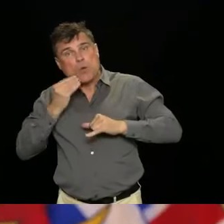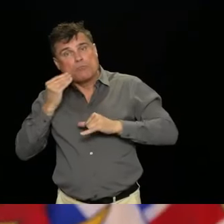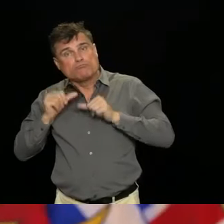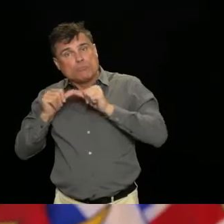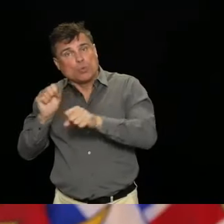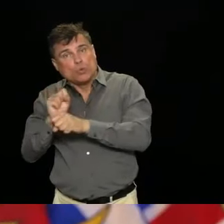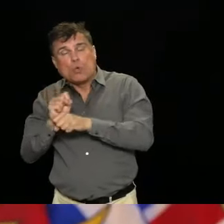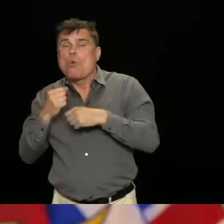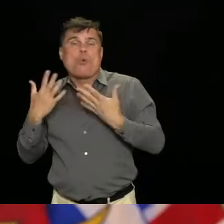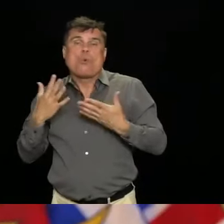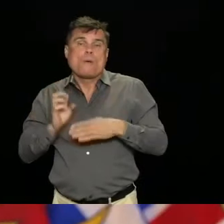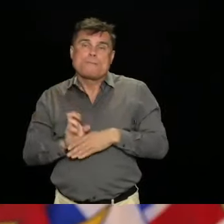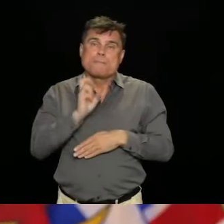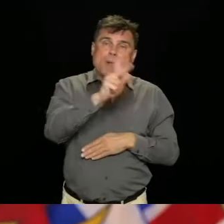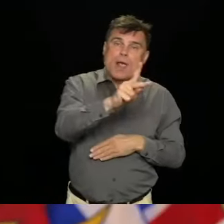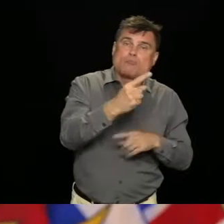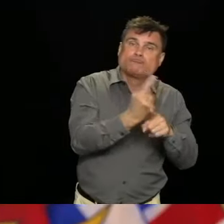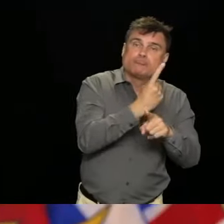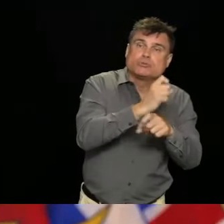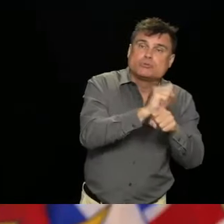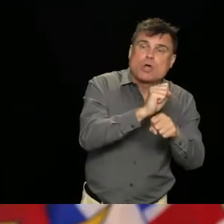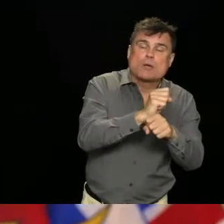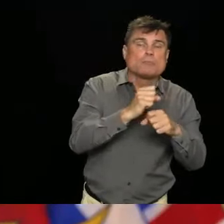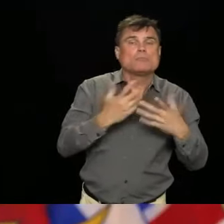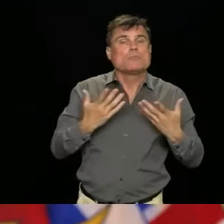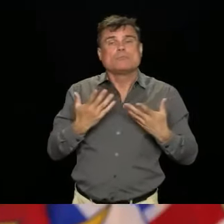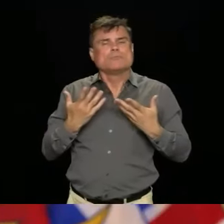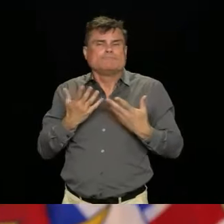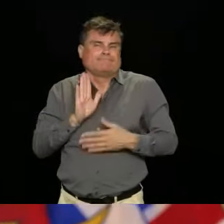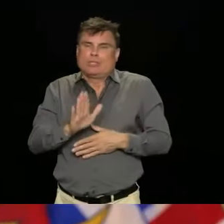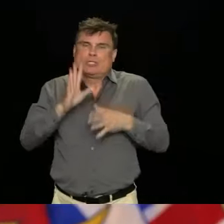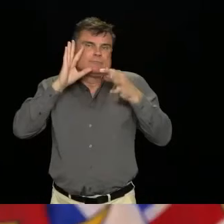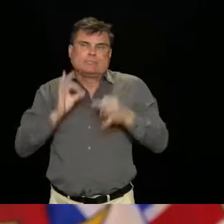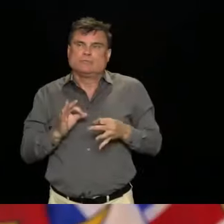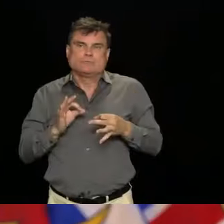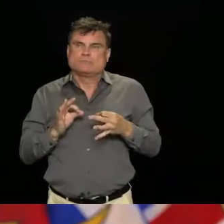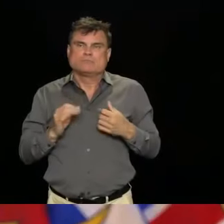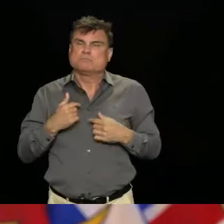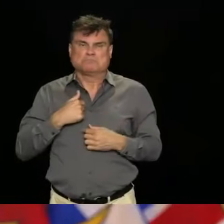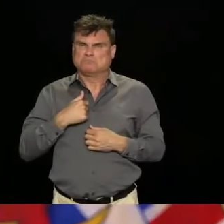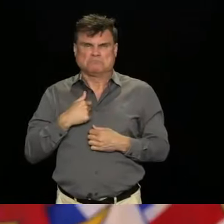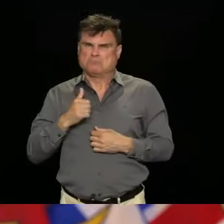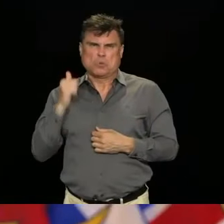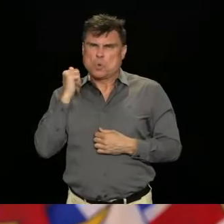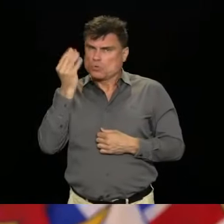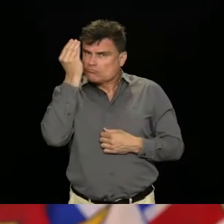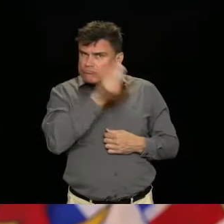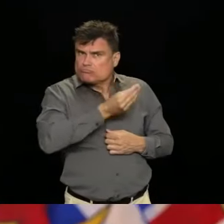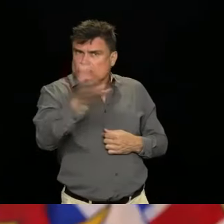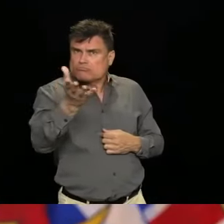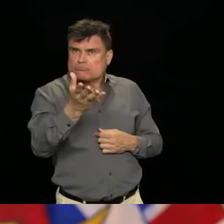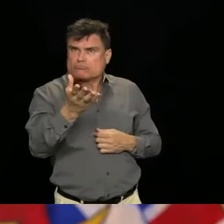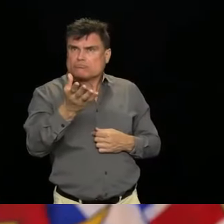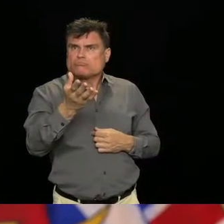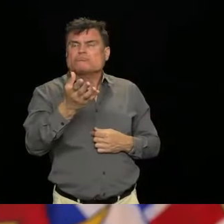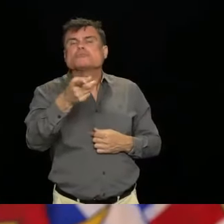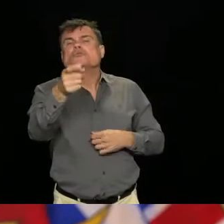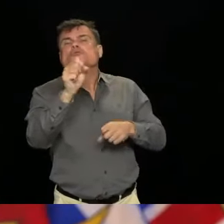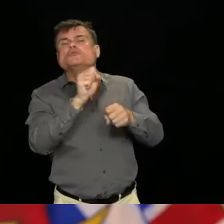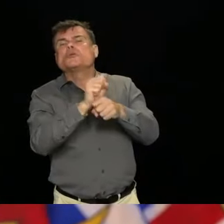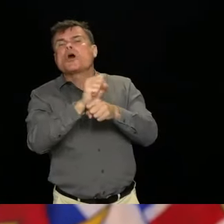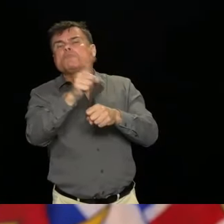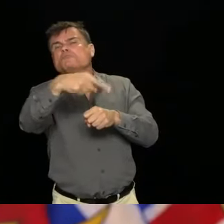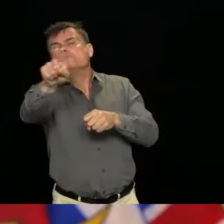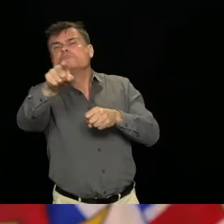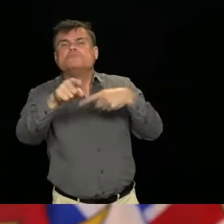family, but I expect it to continue to be a large part of British Columbia's burgeoning economy and economic recovery.